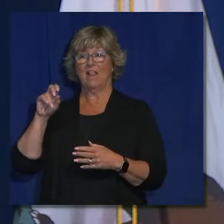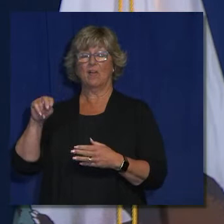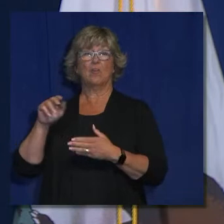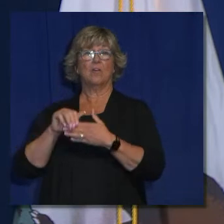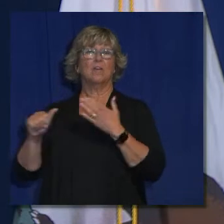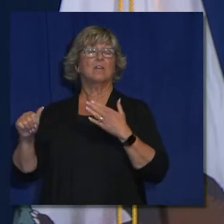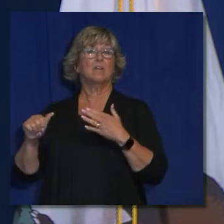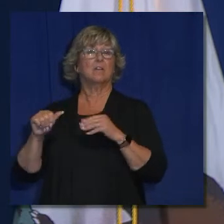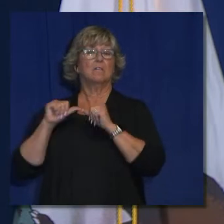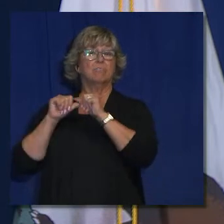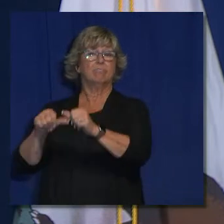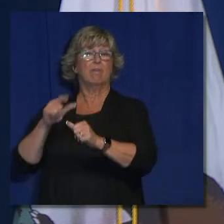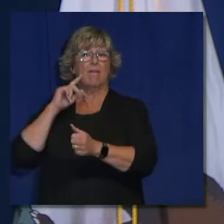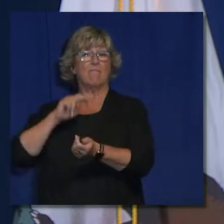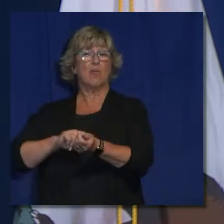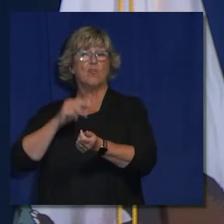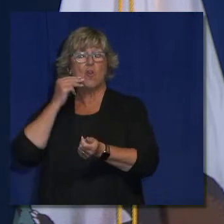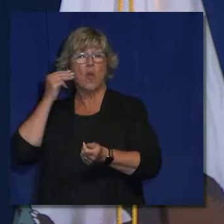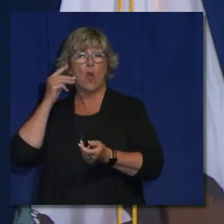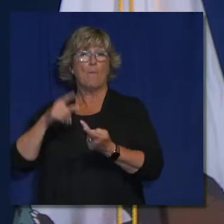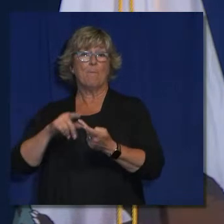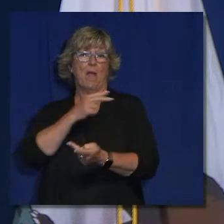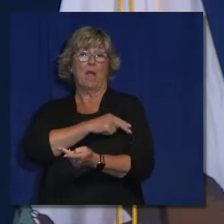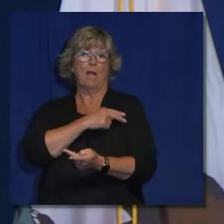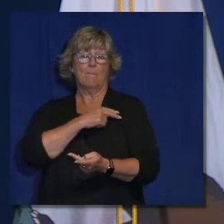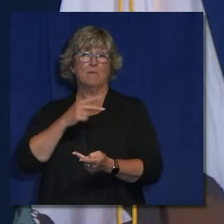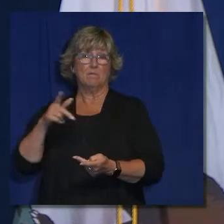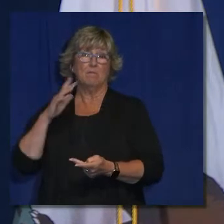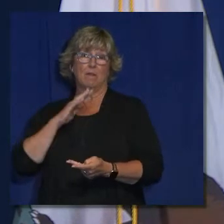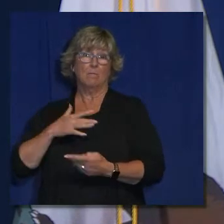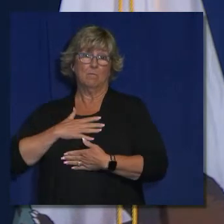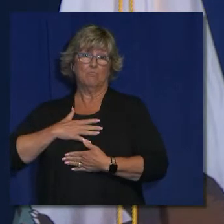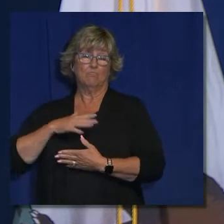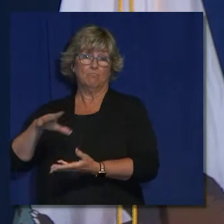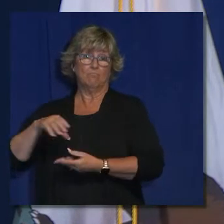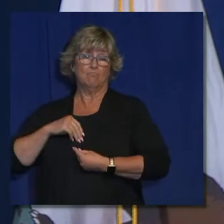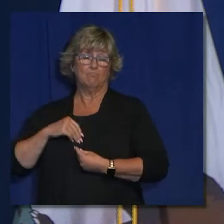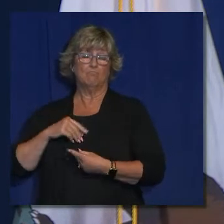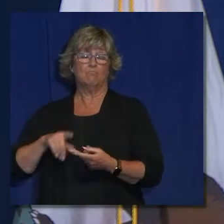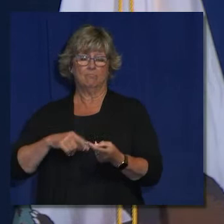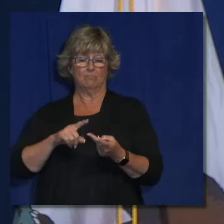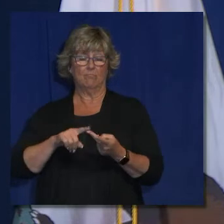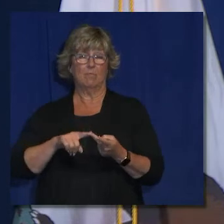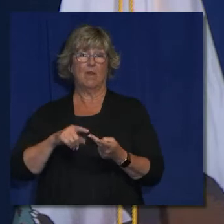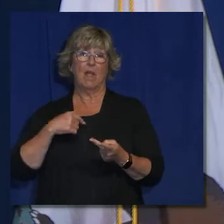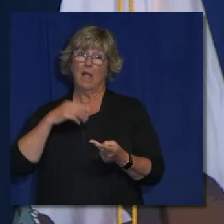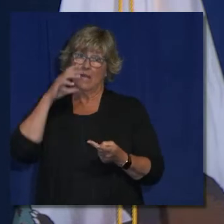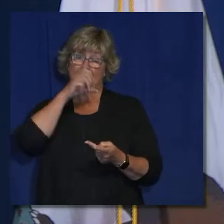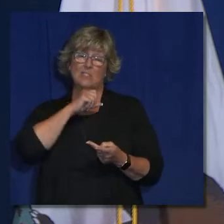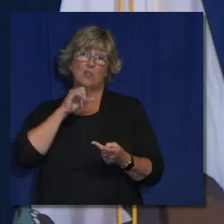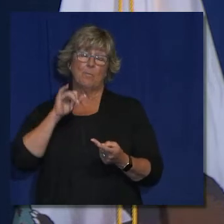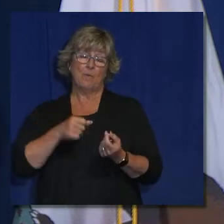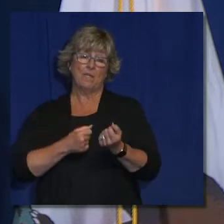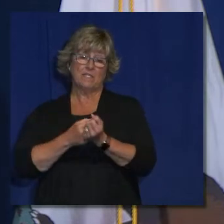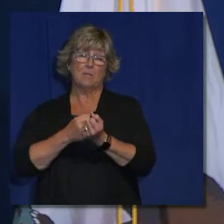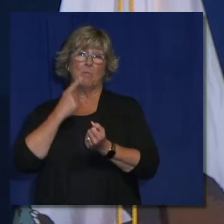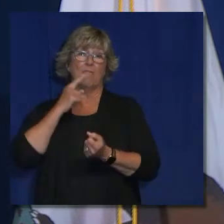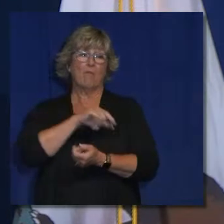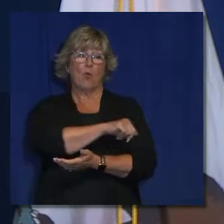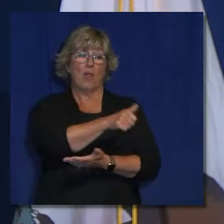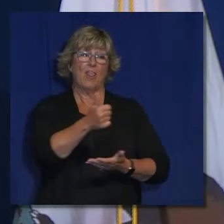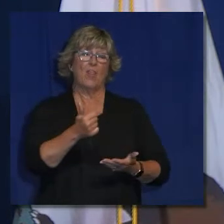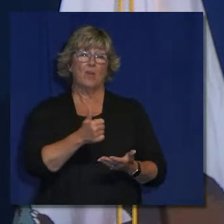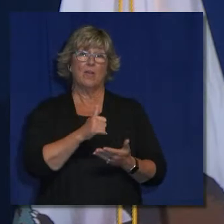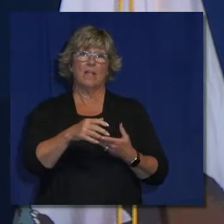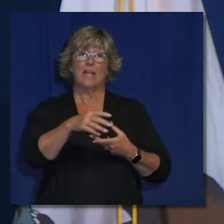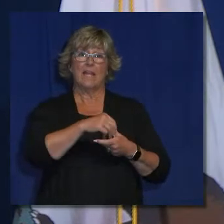1,500 retention bonus for some nursing home and hospitals will be well received. I do assume that the support for others